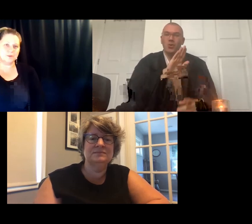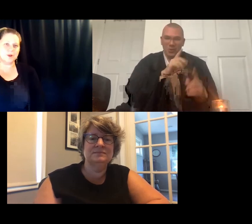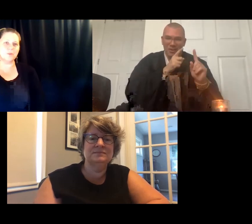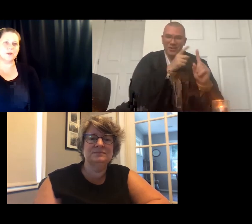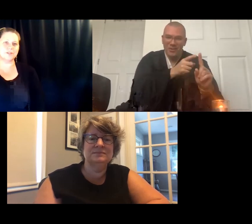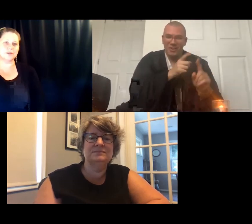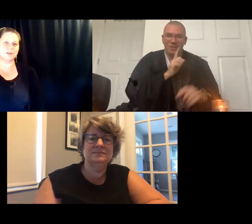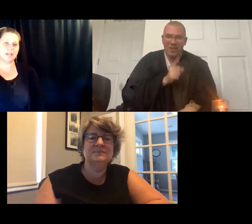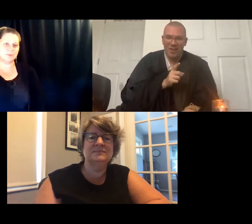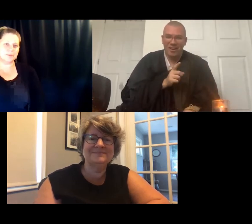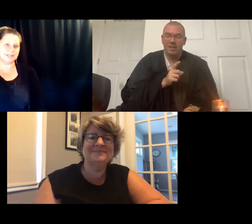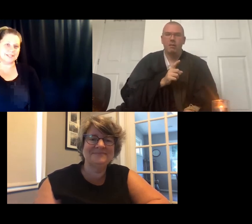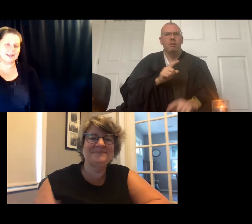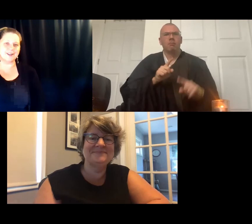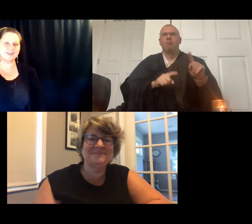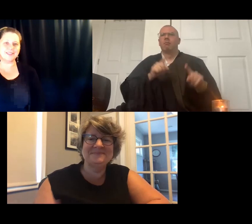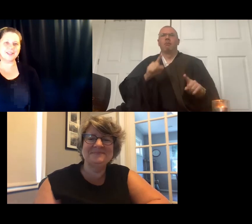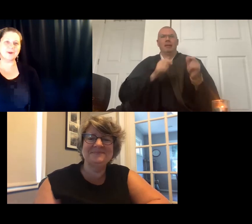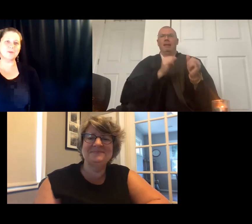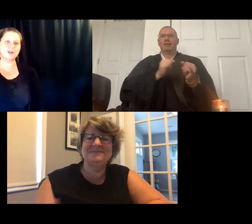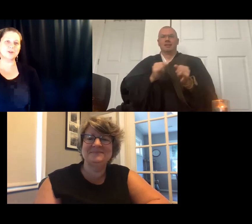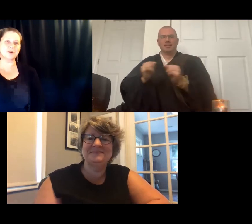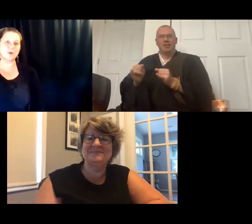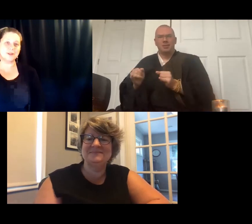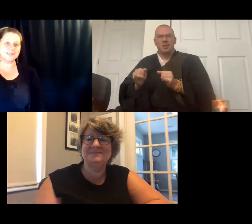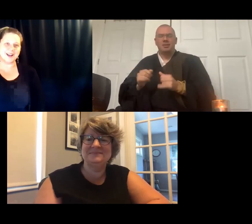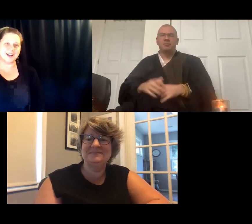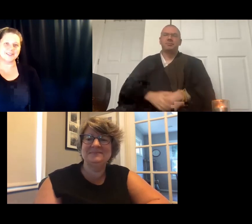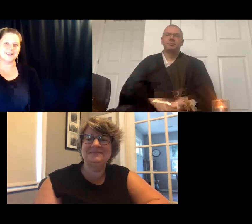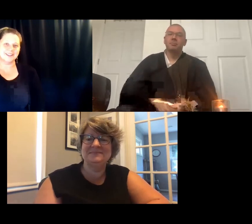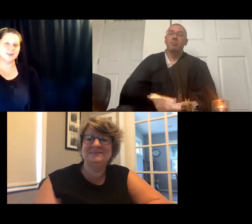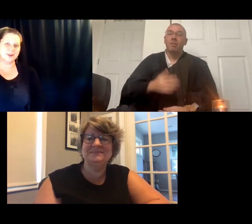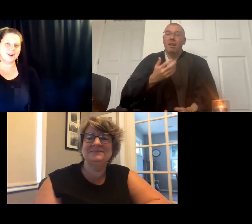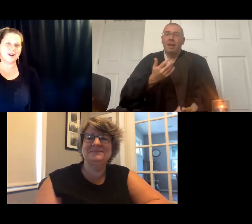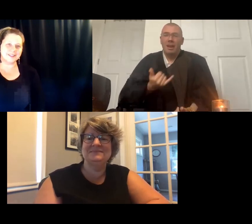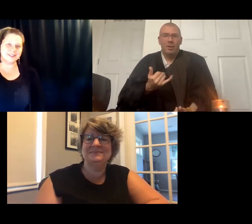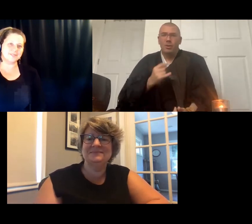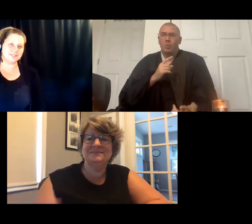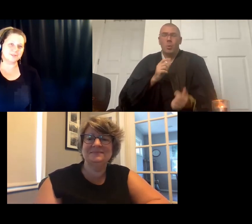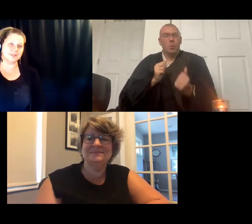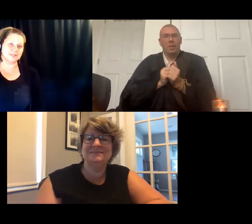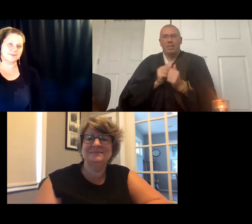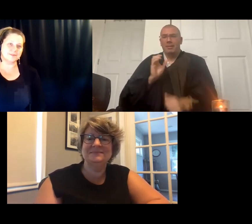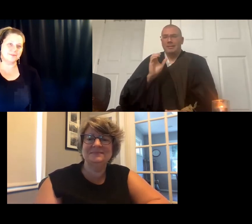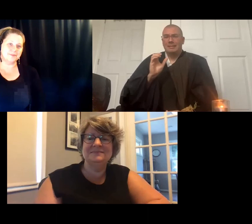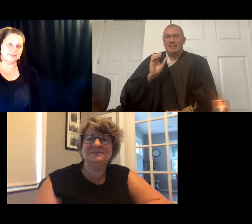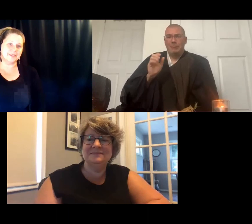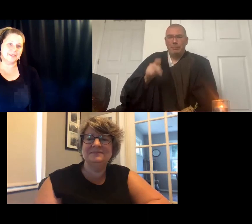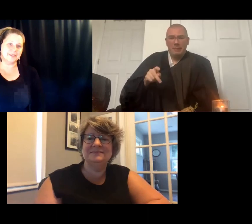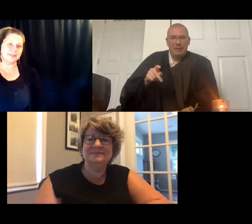and you know what your capabilities are. Think about what your goals are. We are all individuals.